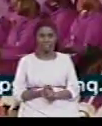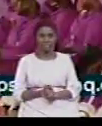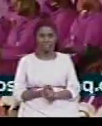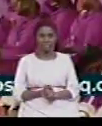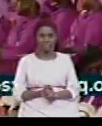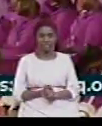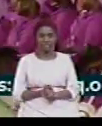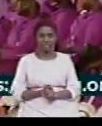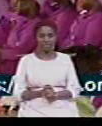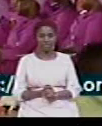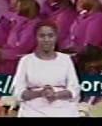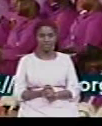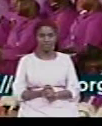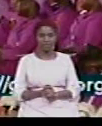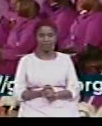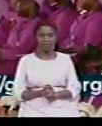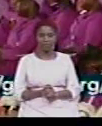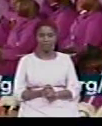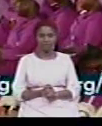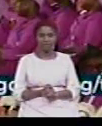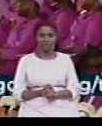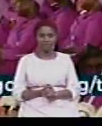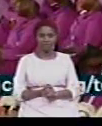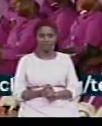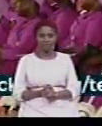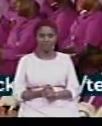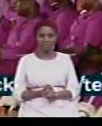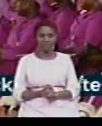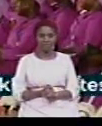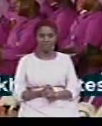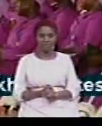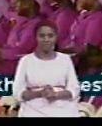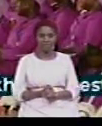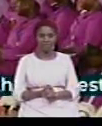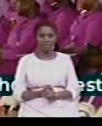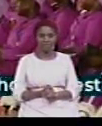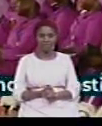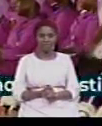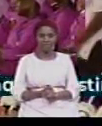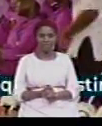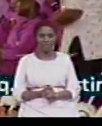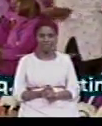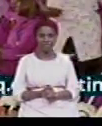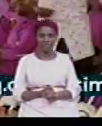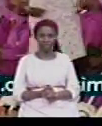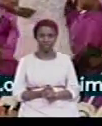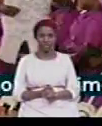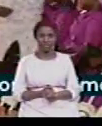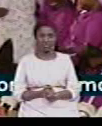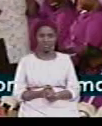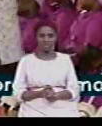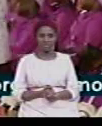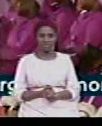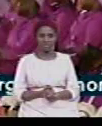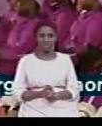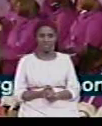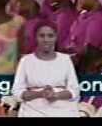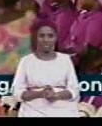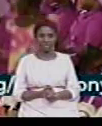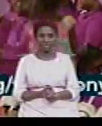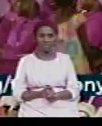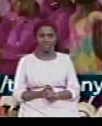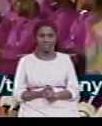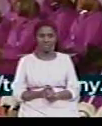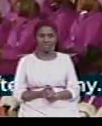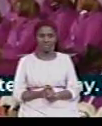who money ye so coffee tra na ya no e kasiye Dr. Fuaki can send bebre bioha was in